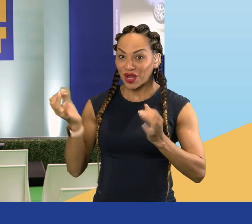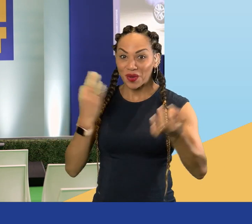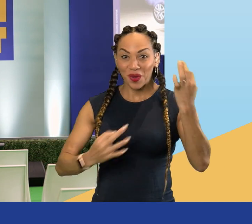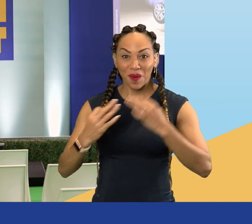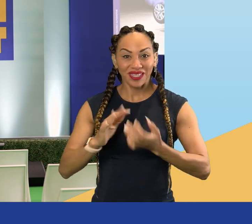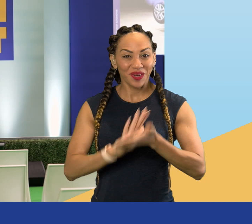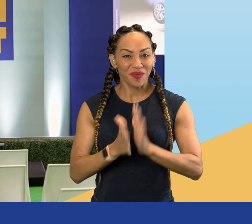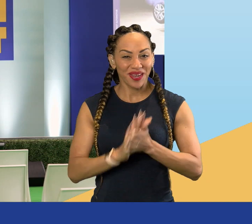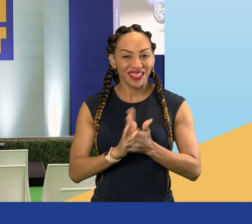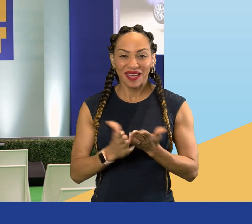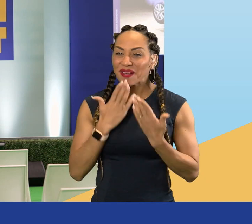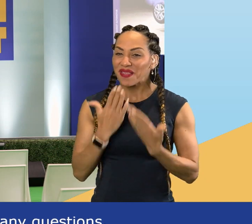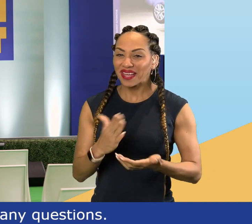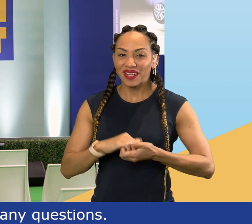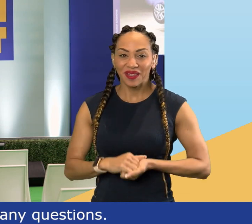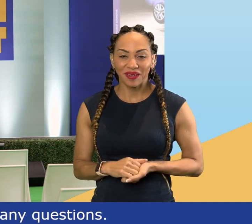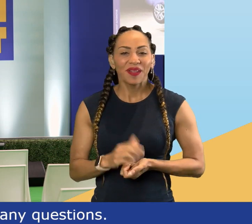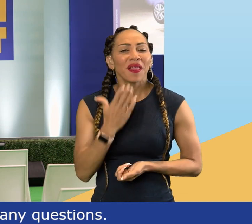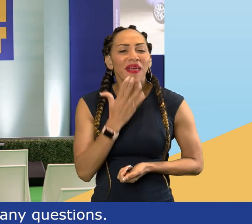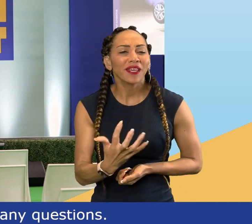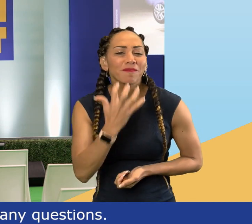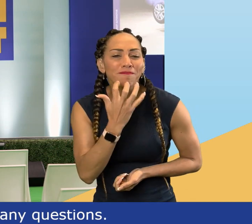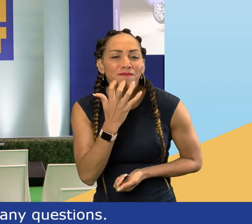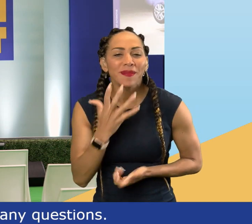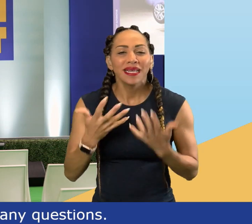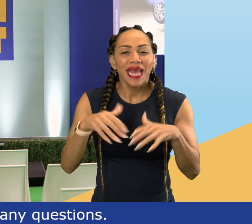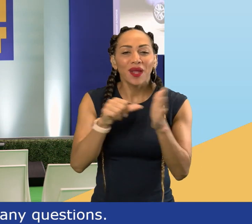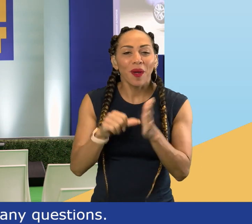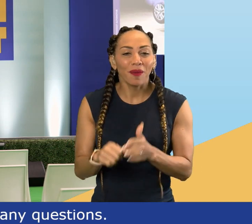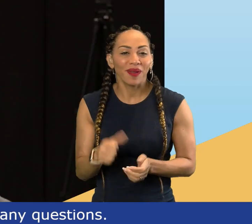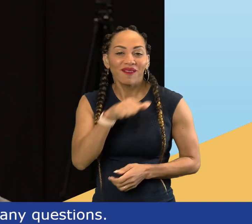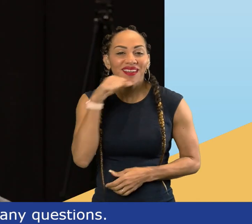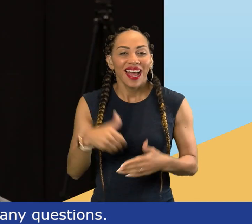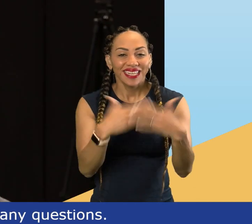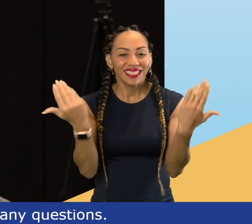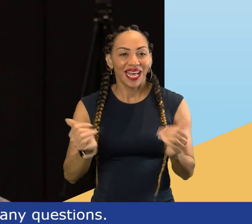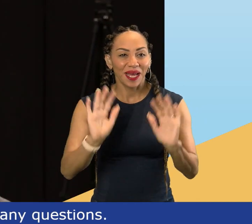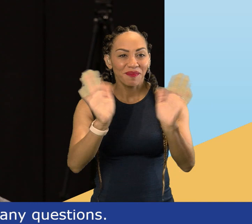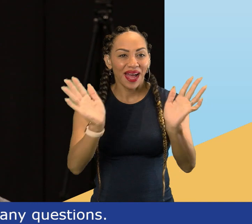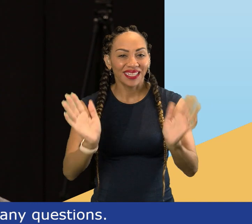Thank you very much for listening, with guys. us with the technical issues, and have a good day. Enjoy the rest of your day. Thank you.